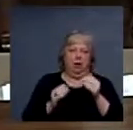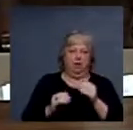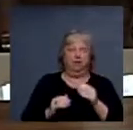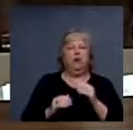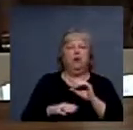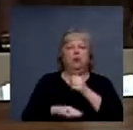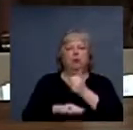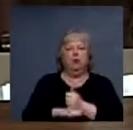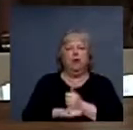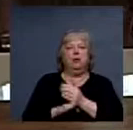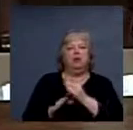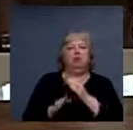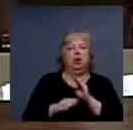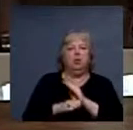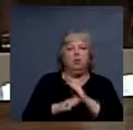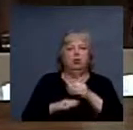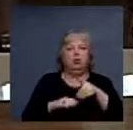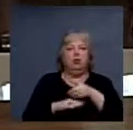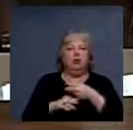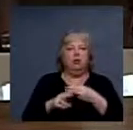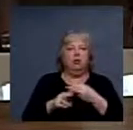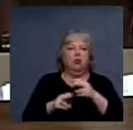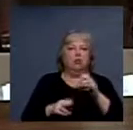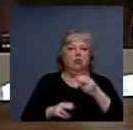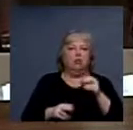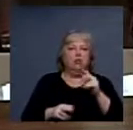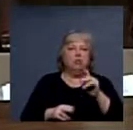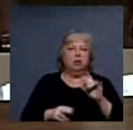development, establish a planned commercial district titled Chenal Road